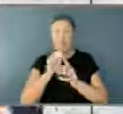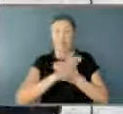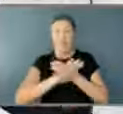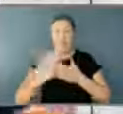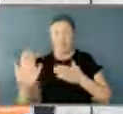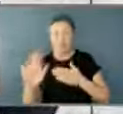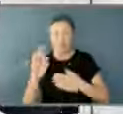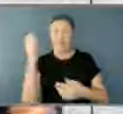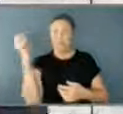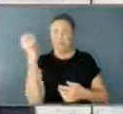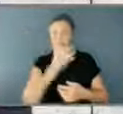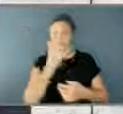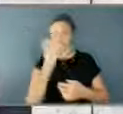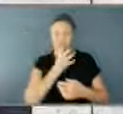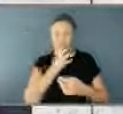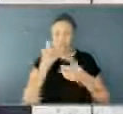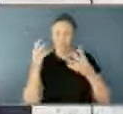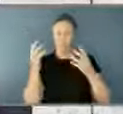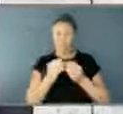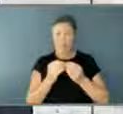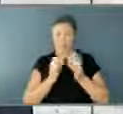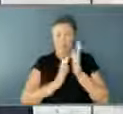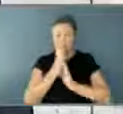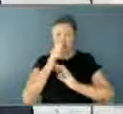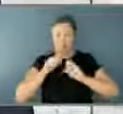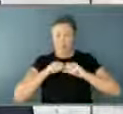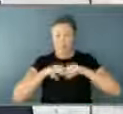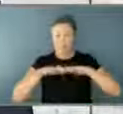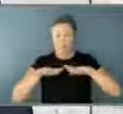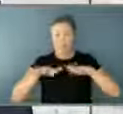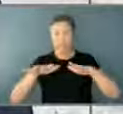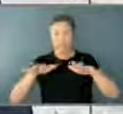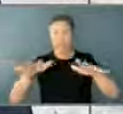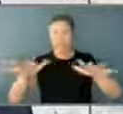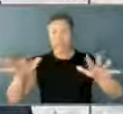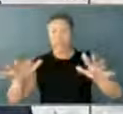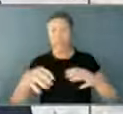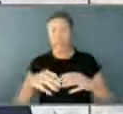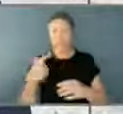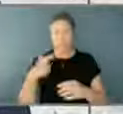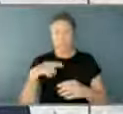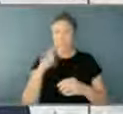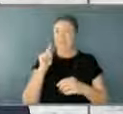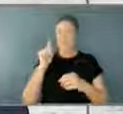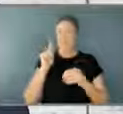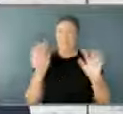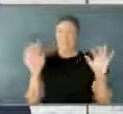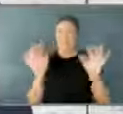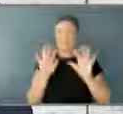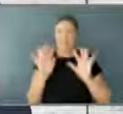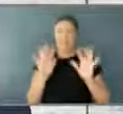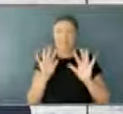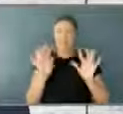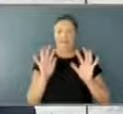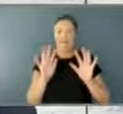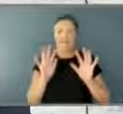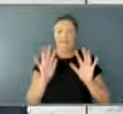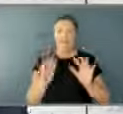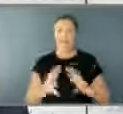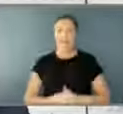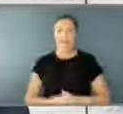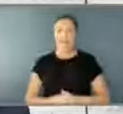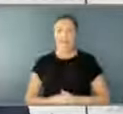several kilometres ahead. Those embers were blowing forward previously, and those weather conditions continue not to be assisting. As you